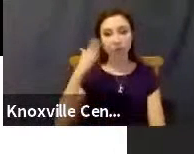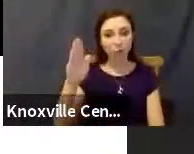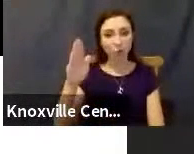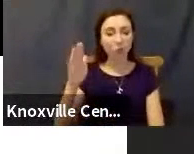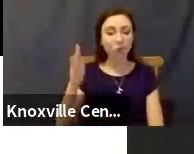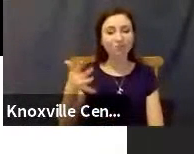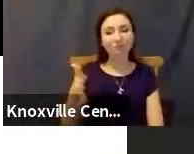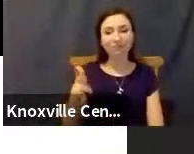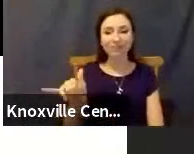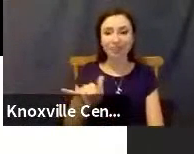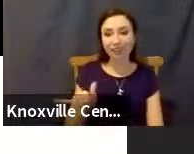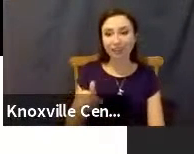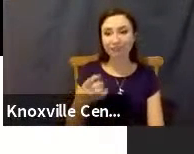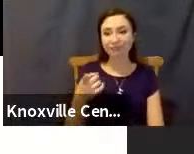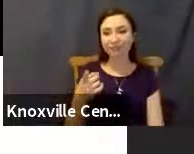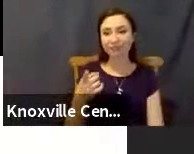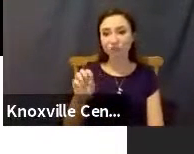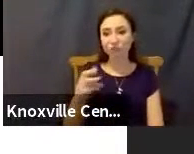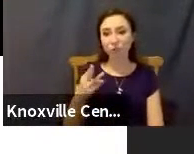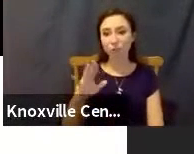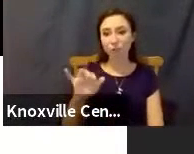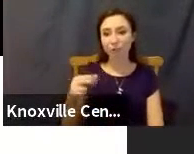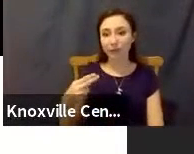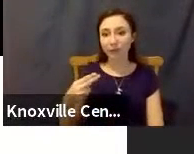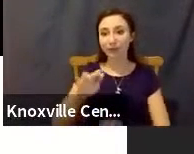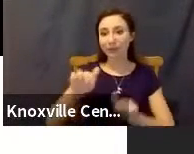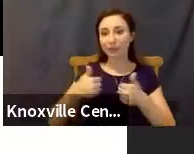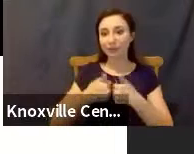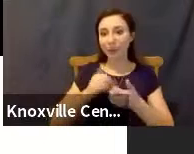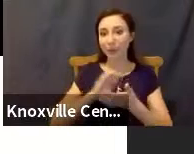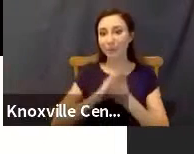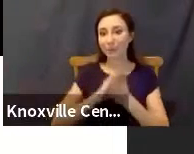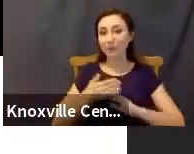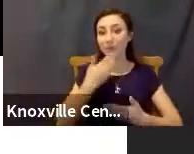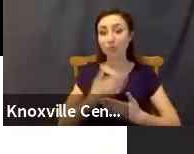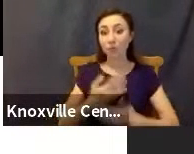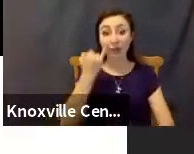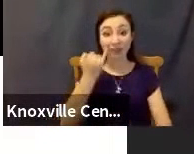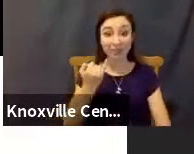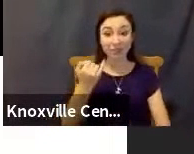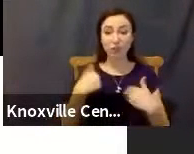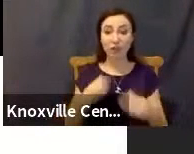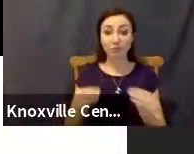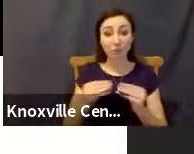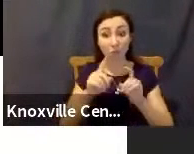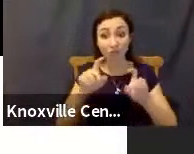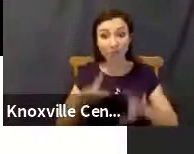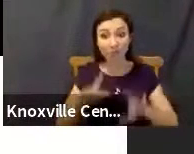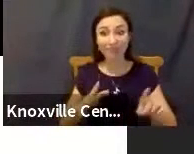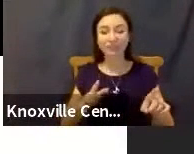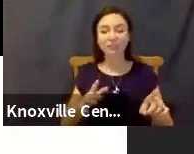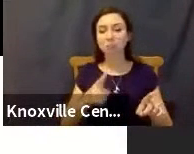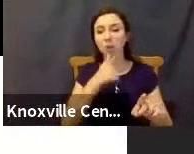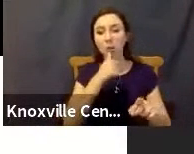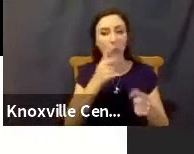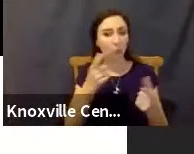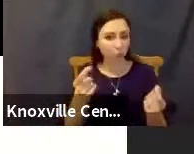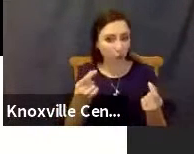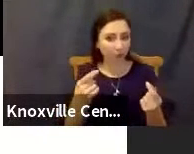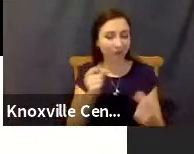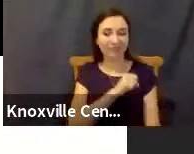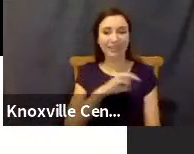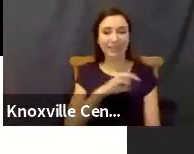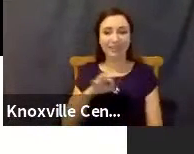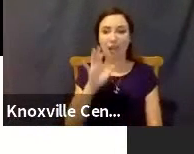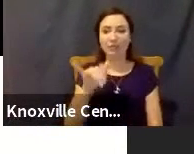like Dr. Shamia, one of our challenges becomes, it's a great idea to do some more testing, but who's going to do it? Staffing becomes